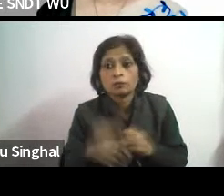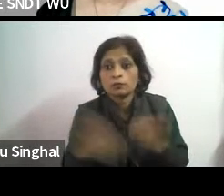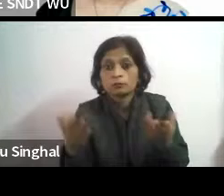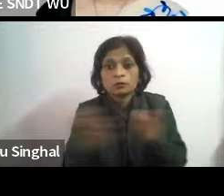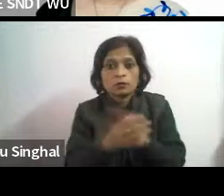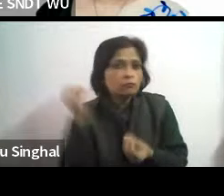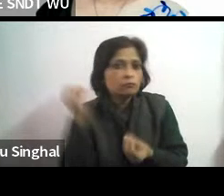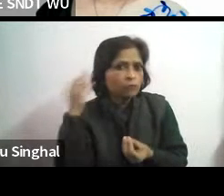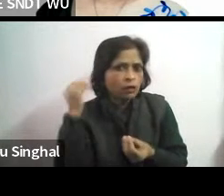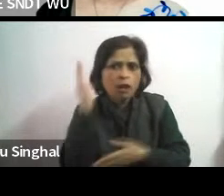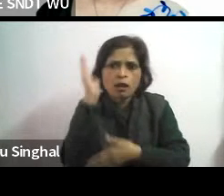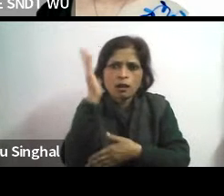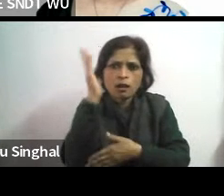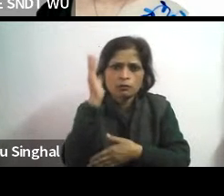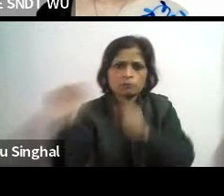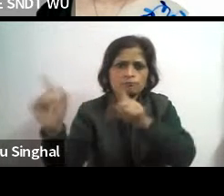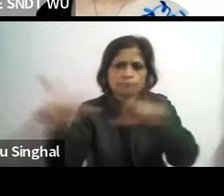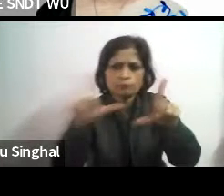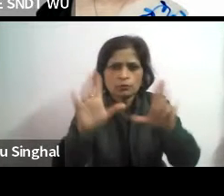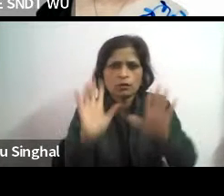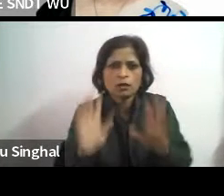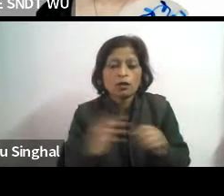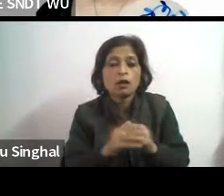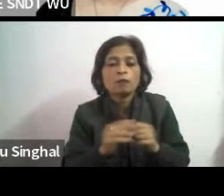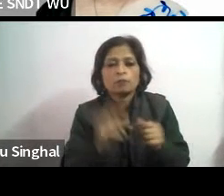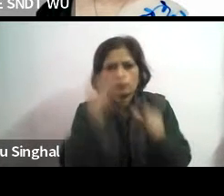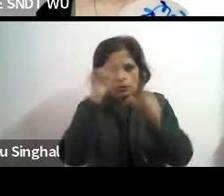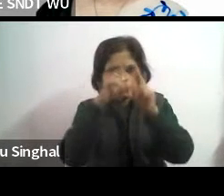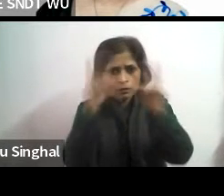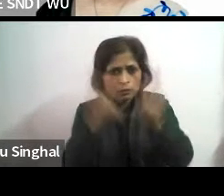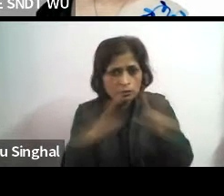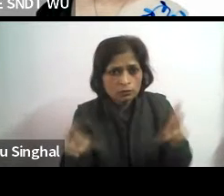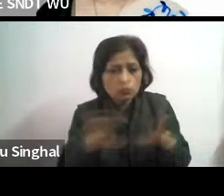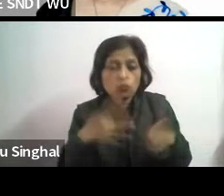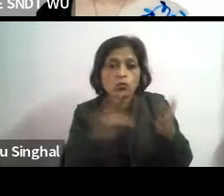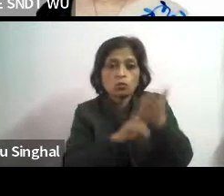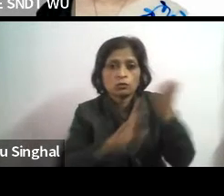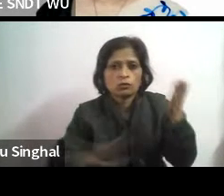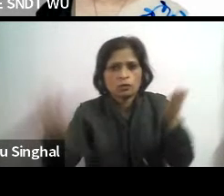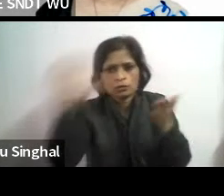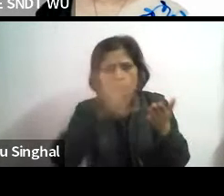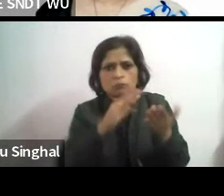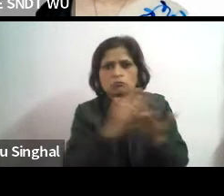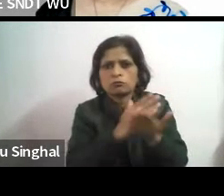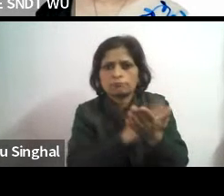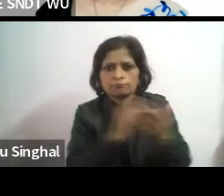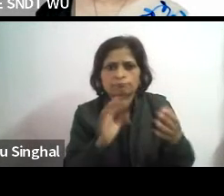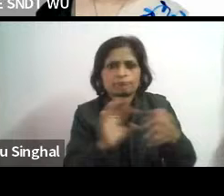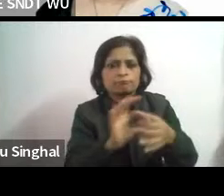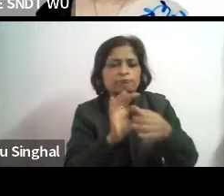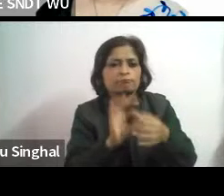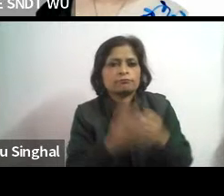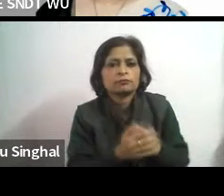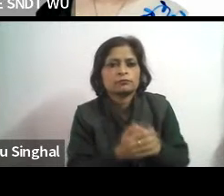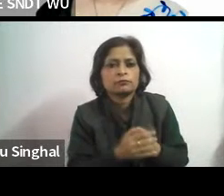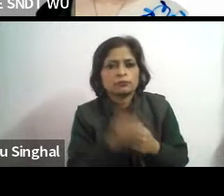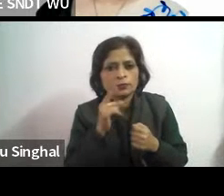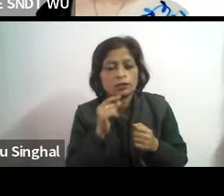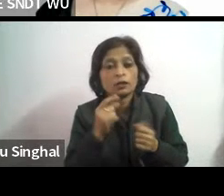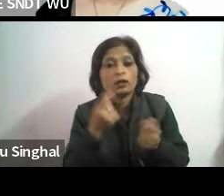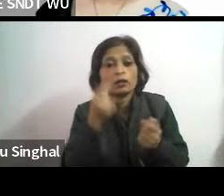the international and national scenario. Just to take a few names: Professor Ritva,